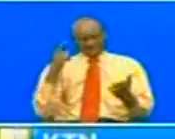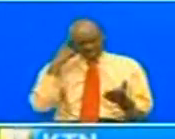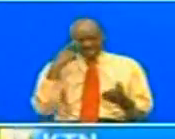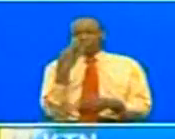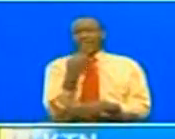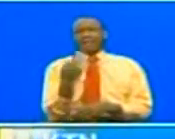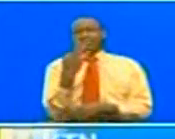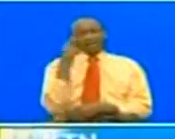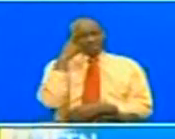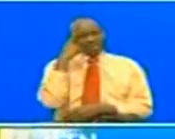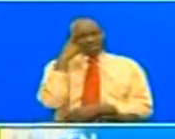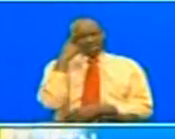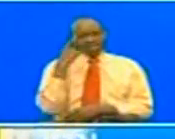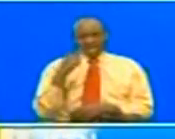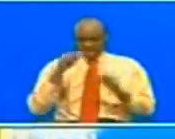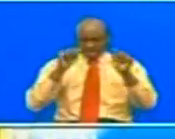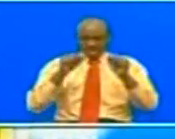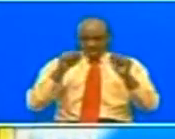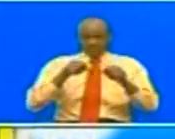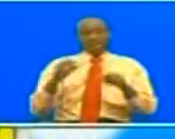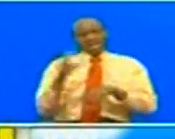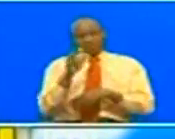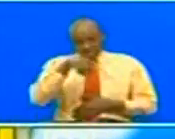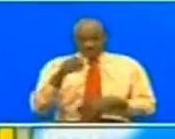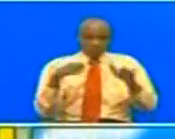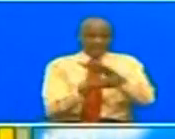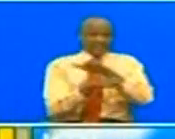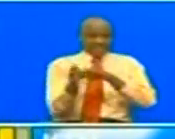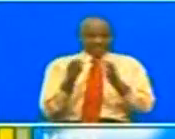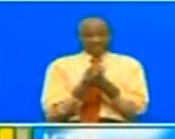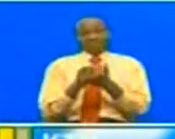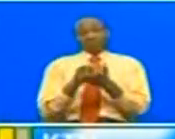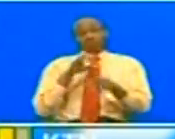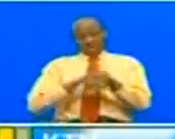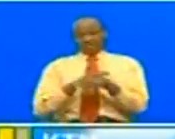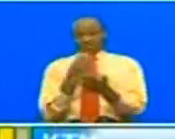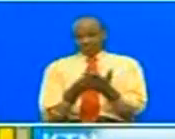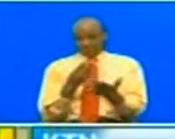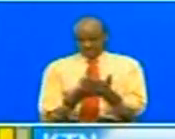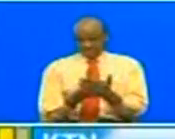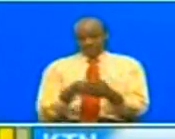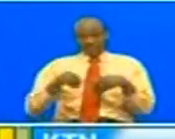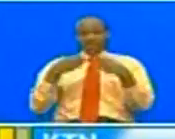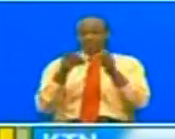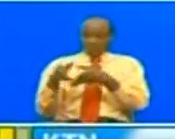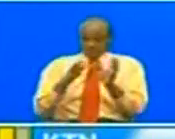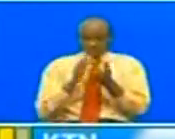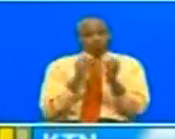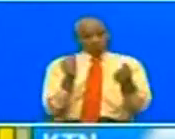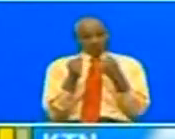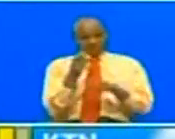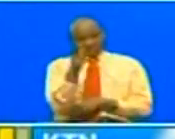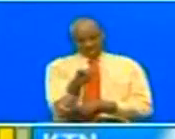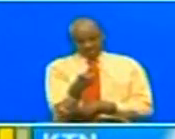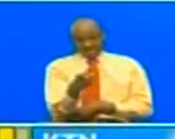March, about enabling customers access credit and then giving them a chance to make savings. So we are not